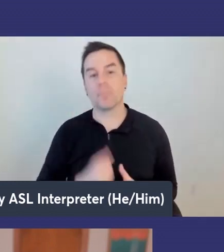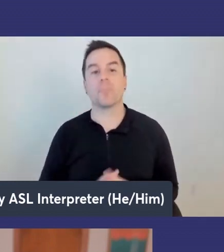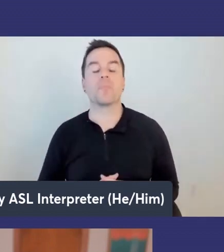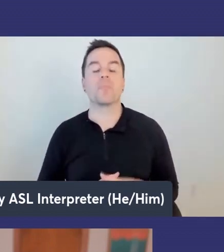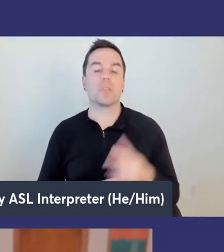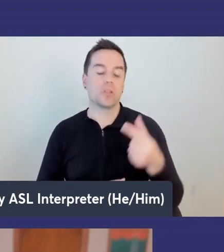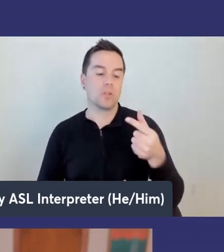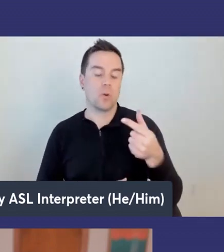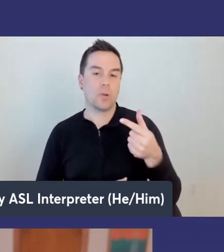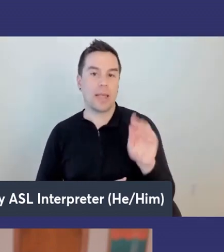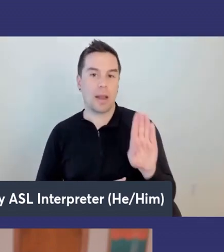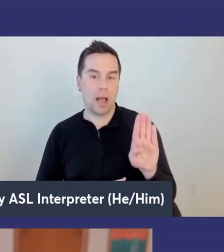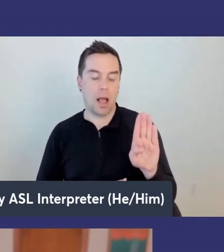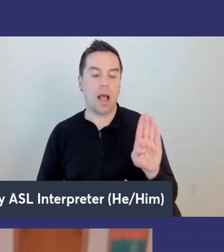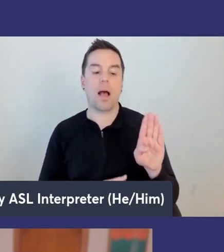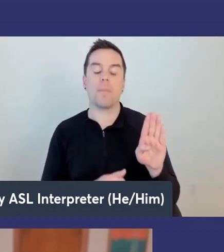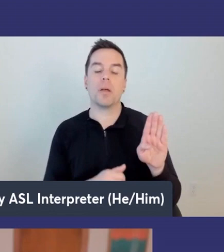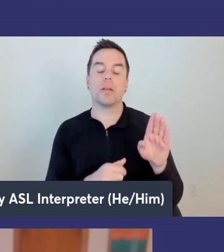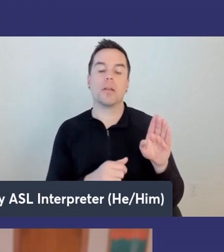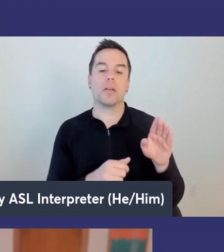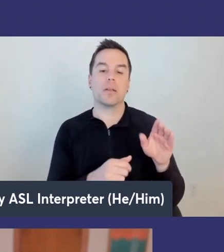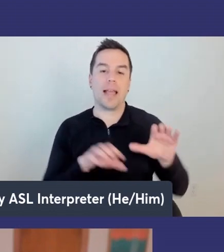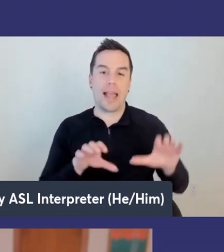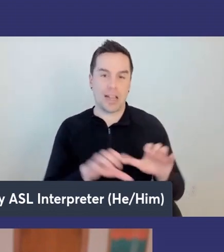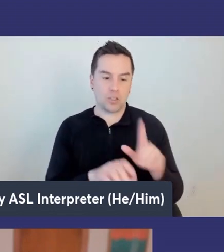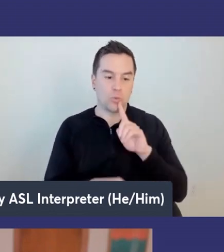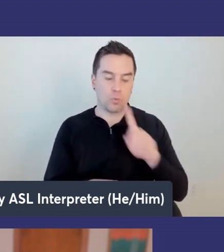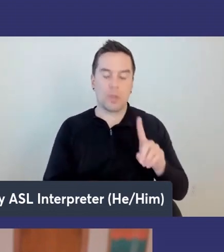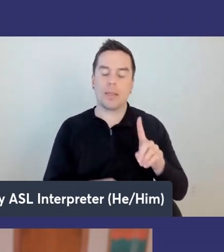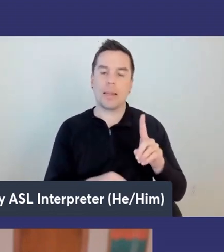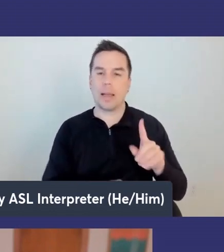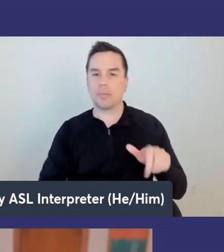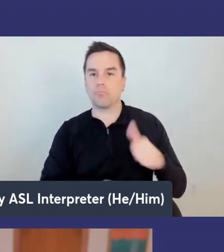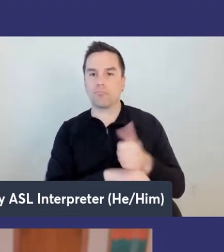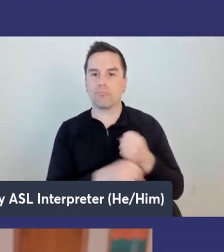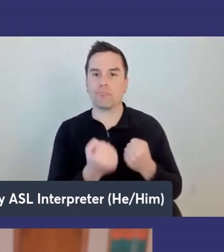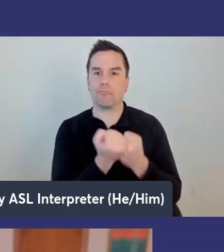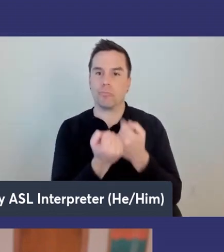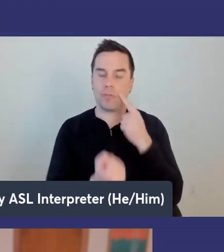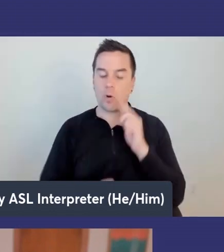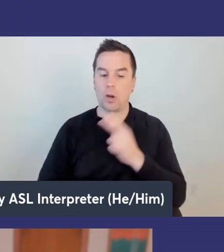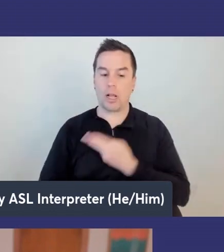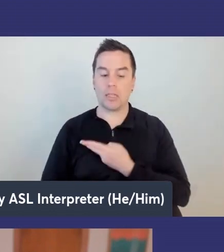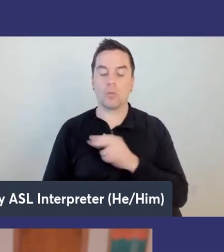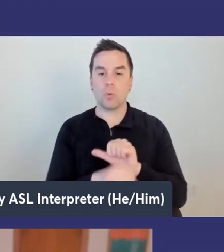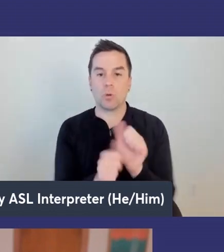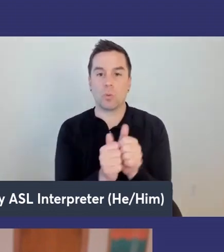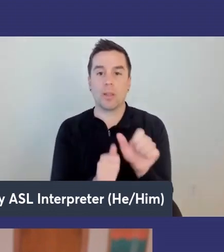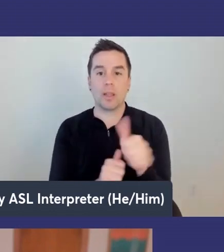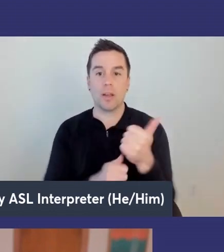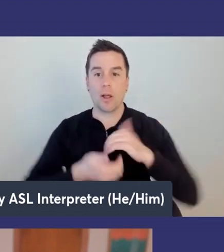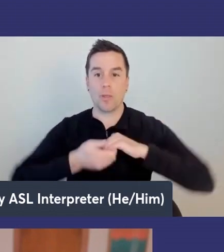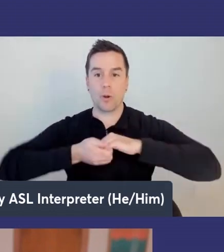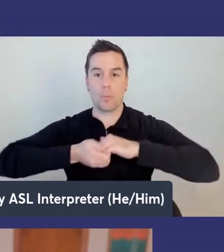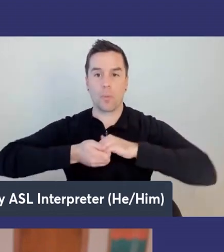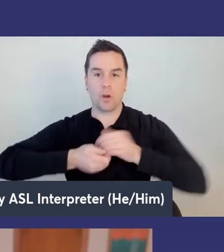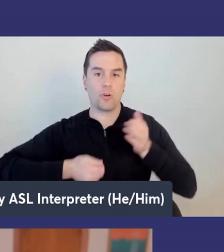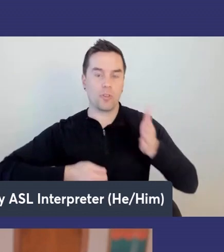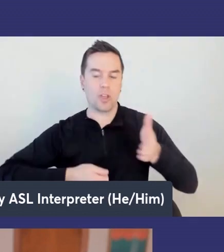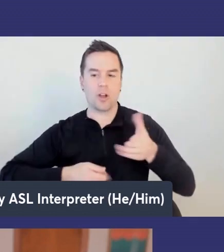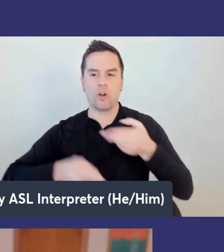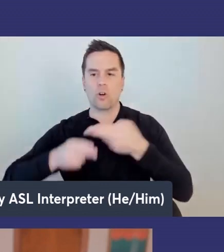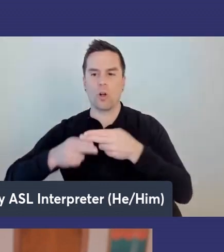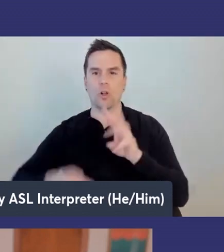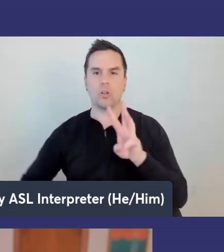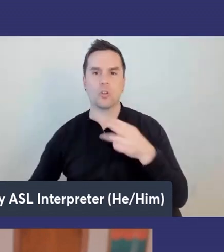Actions was a really an enabler for us. Yeah. We've also worked with another partner there. Used to be called White Source. Now the company